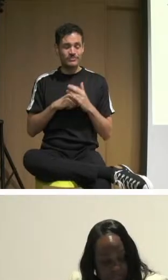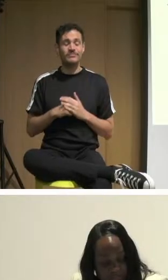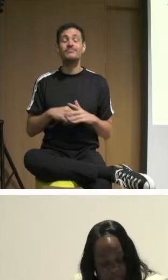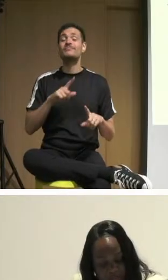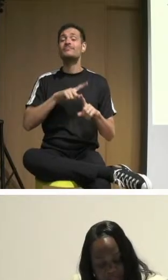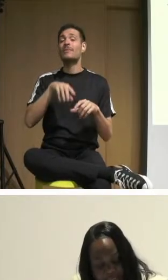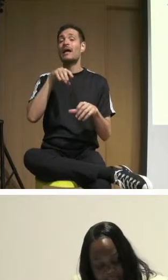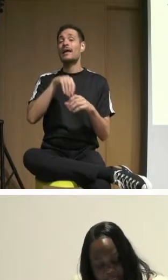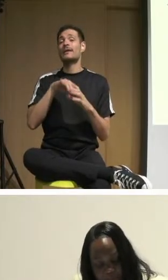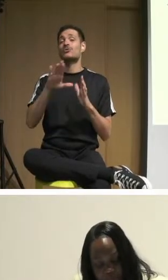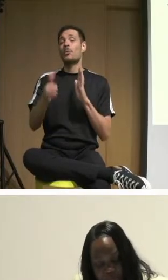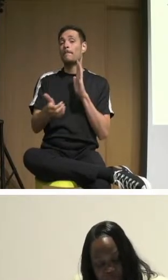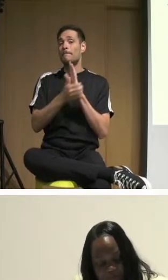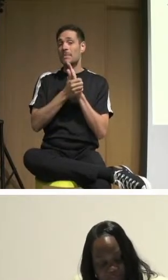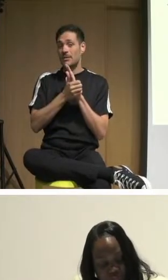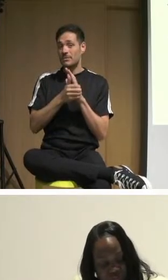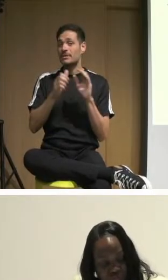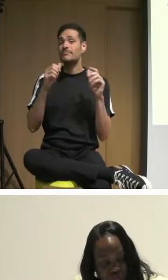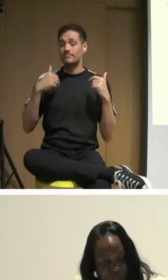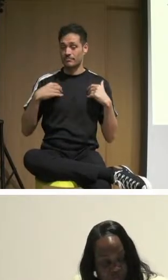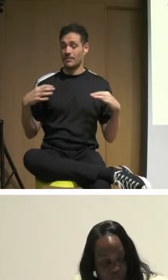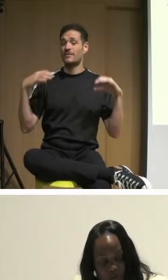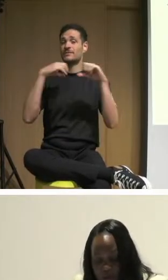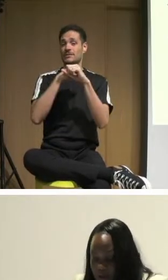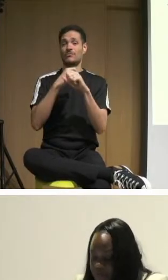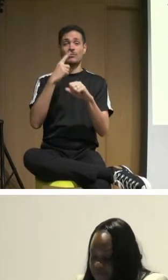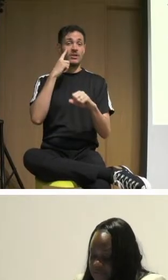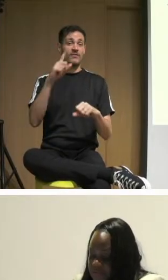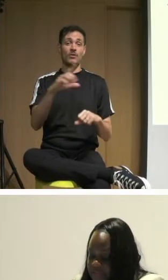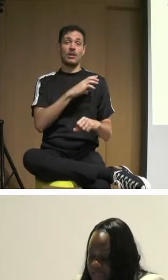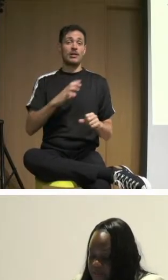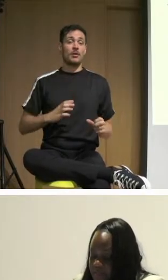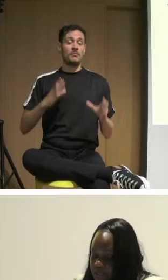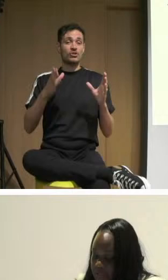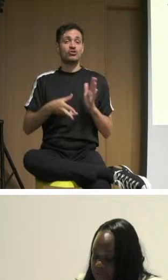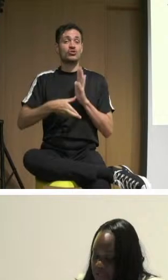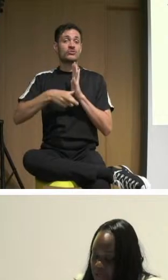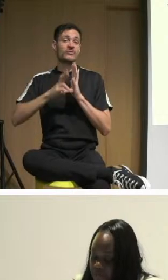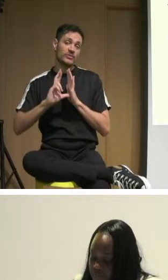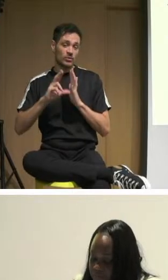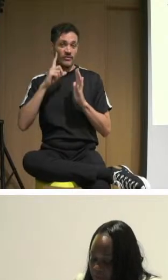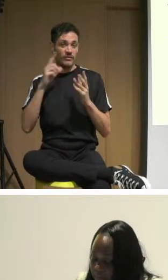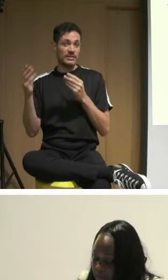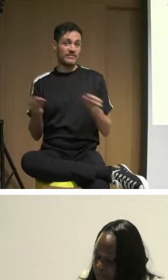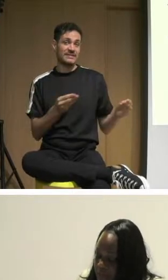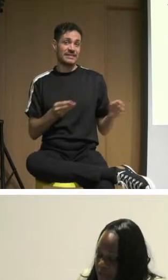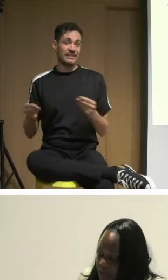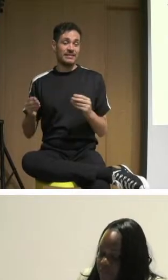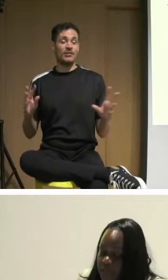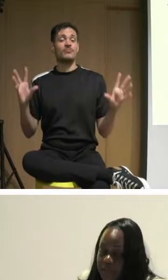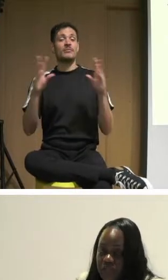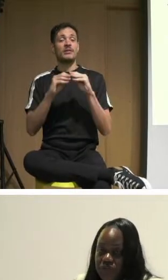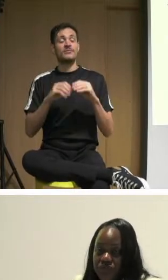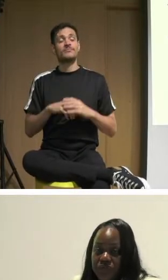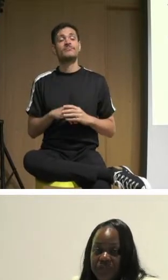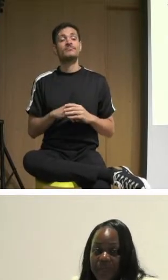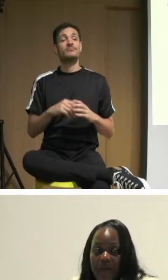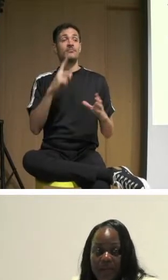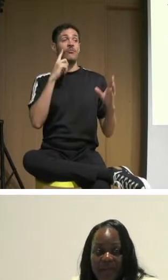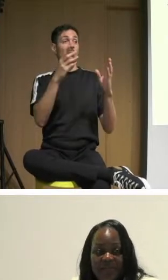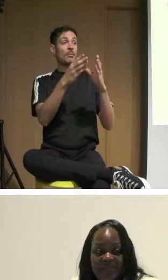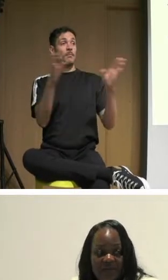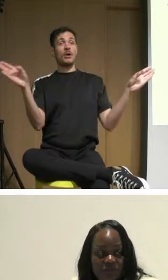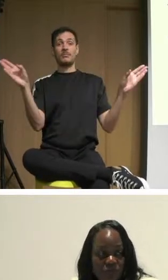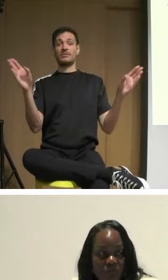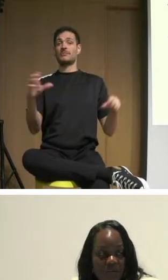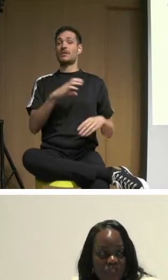see that there is a summary for commissioners to review of the facilitated meetings. And for the public, the commissioners